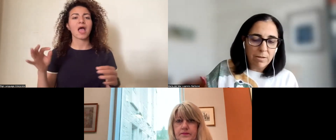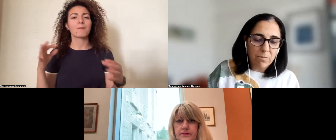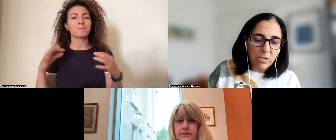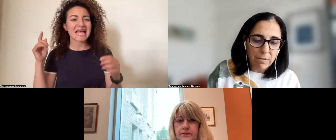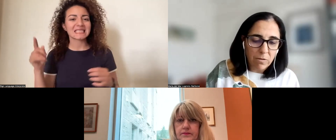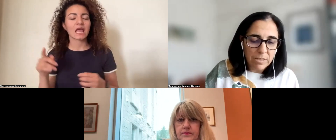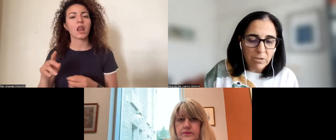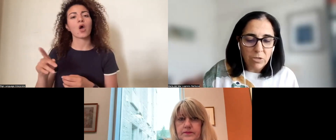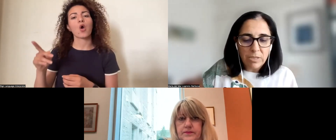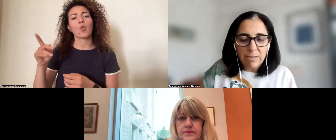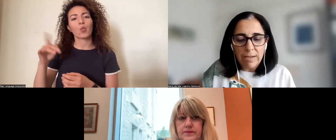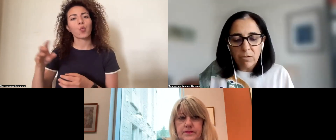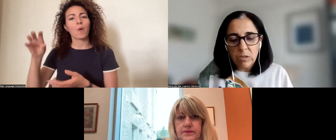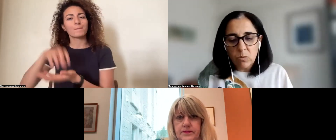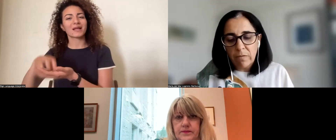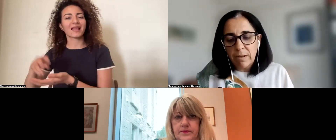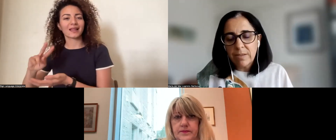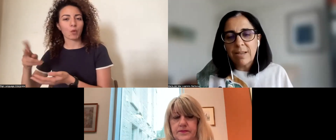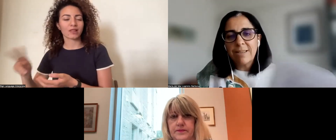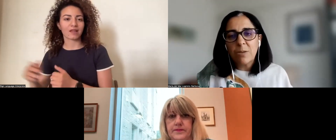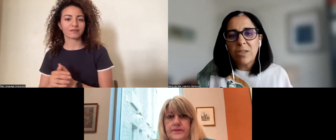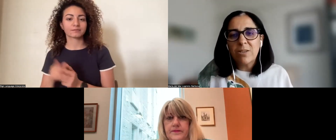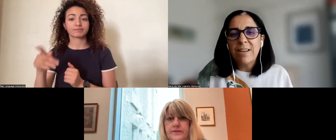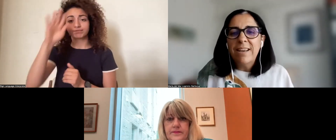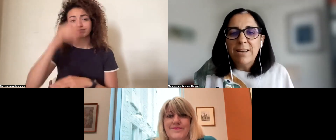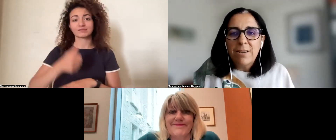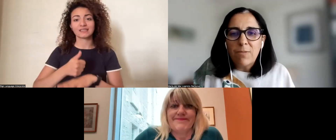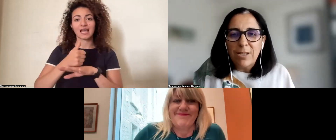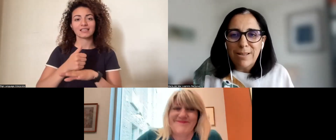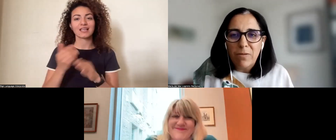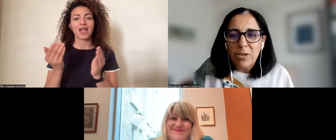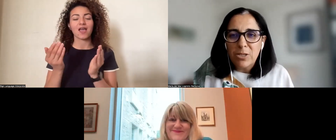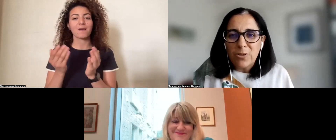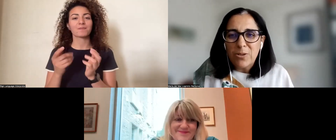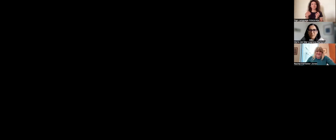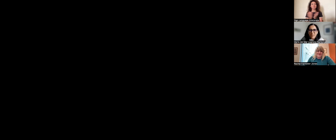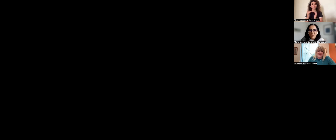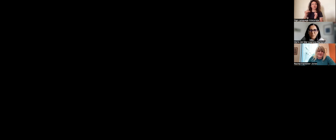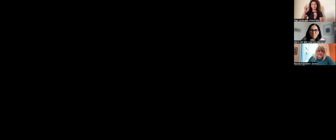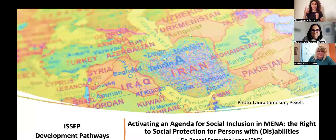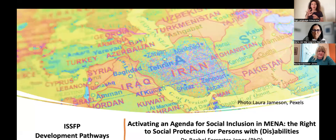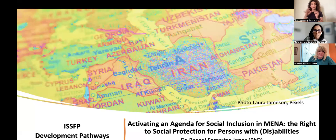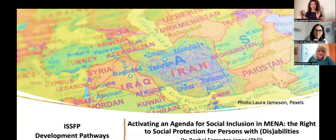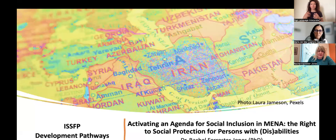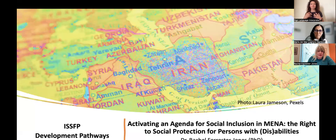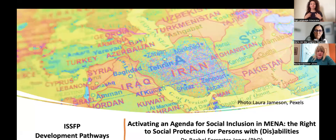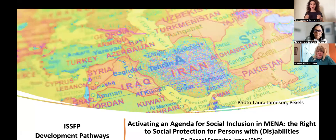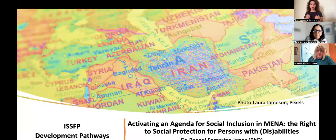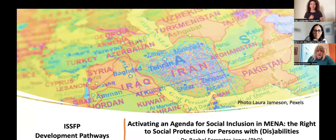Professor Rachel Forrester-Jones is Director of the School of Health Studies at Western. Rachel, the floor is yours. Thank you.